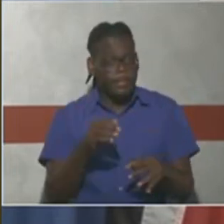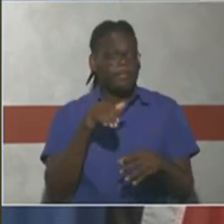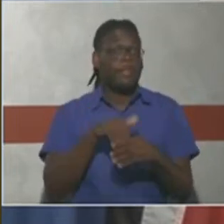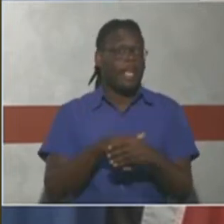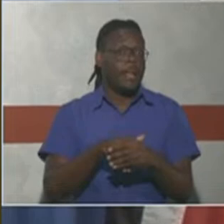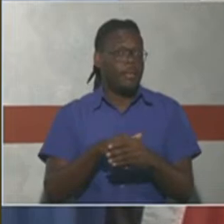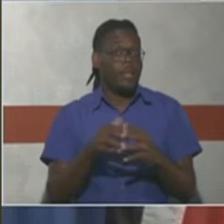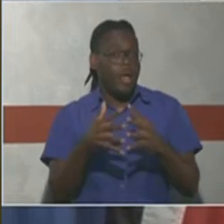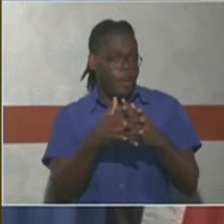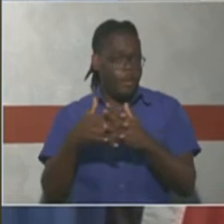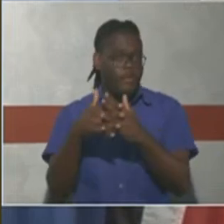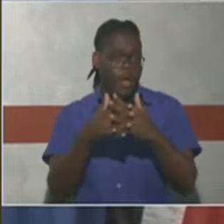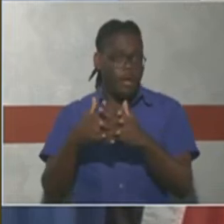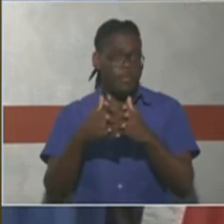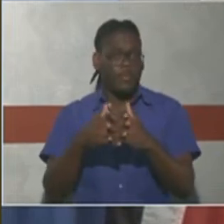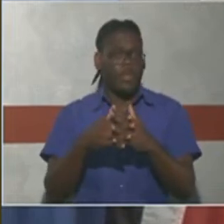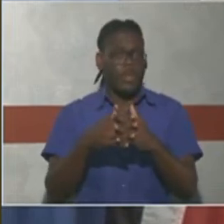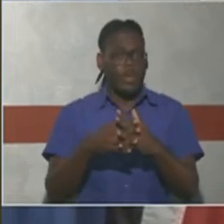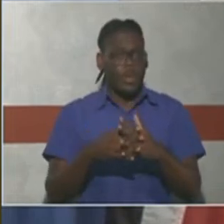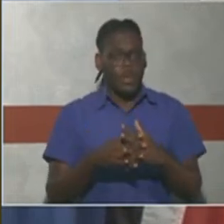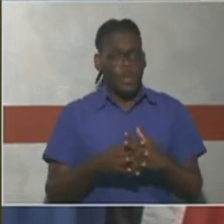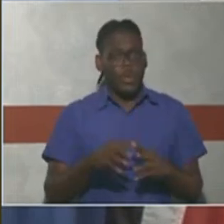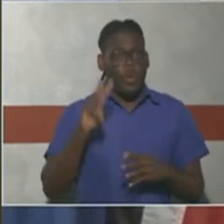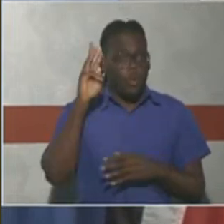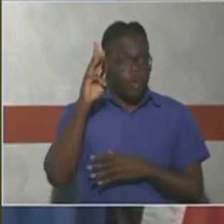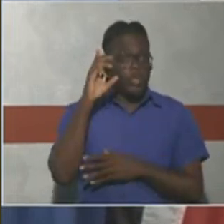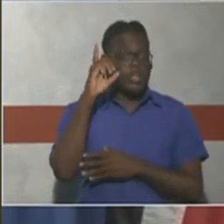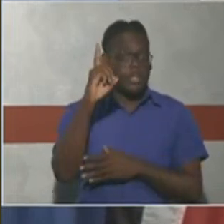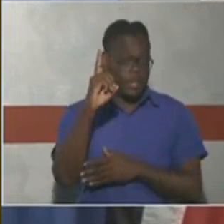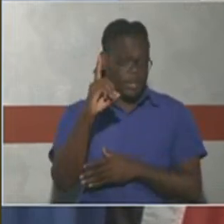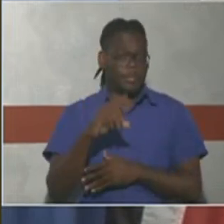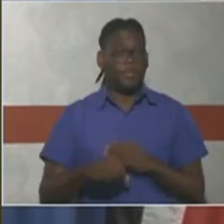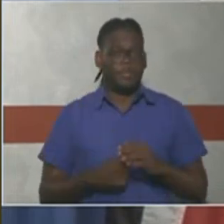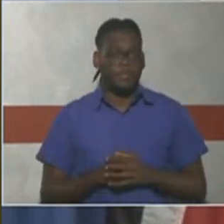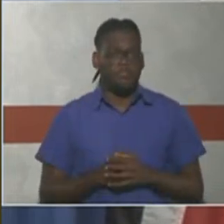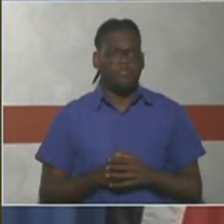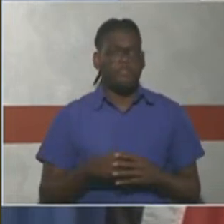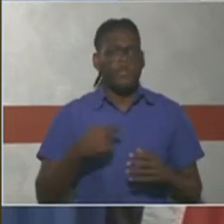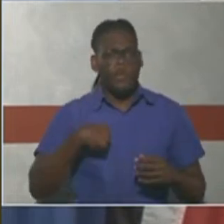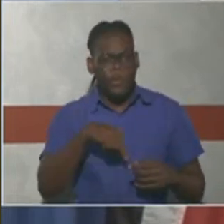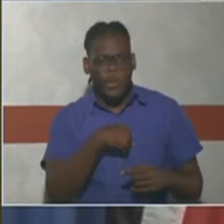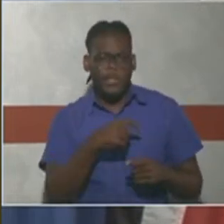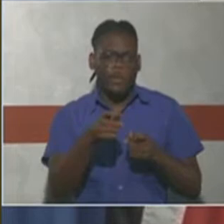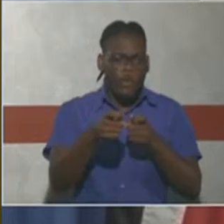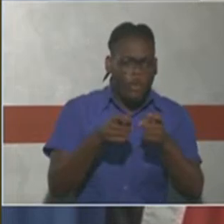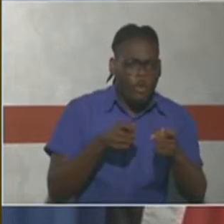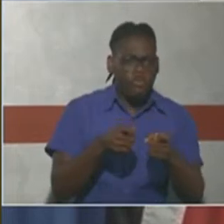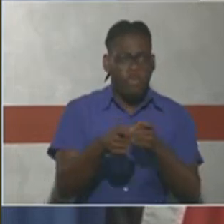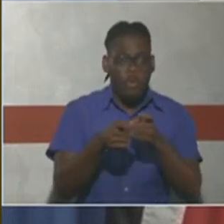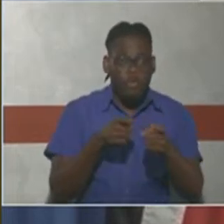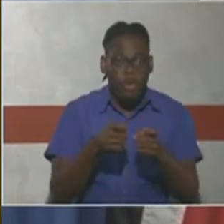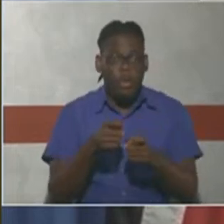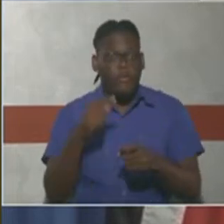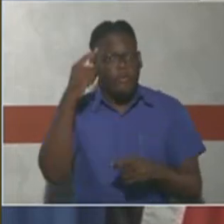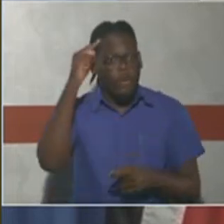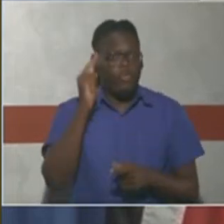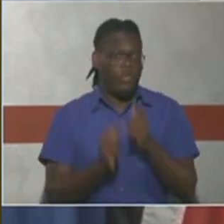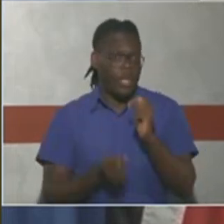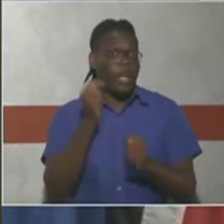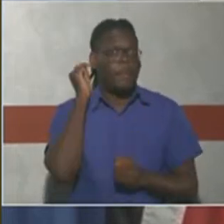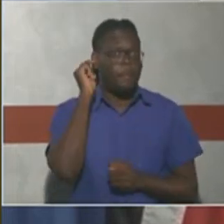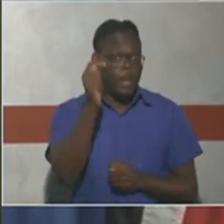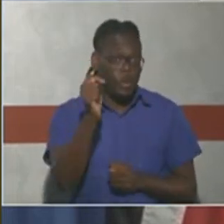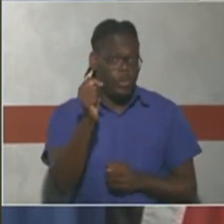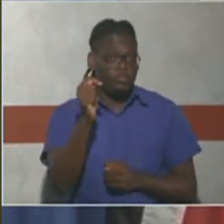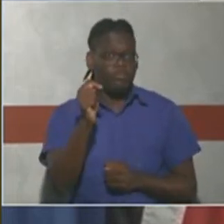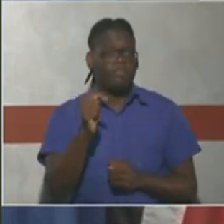related to Trinidad and Tobago, as well as other aspects of CARICOM's engagement with the United States government and